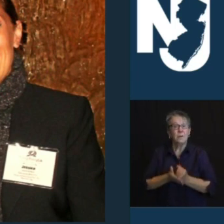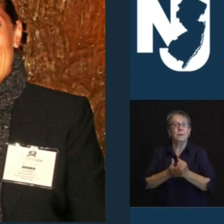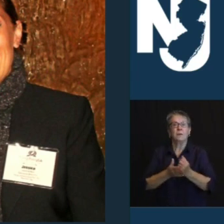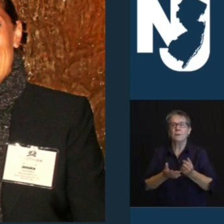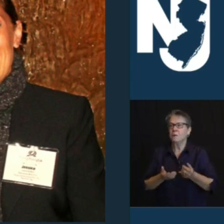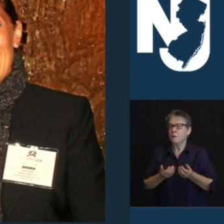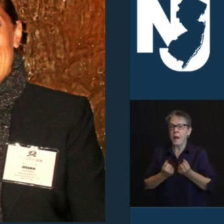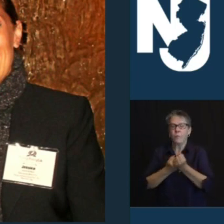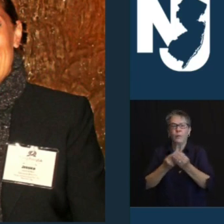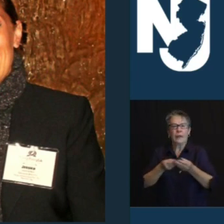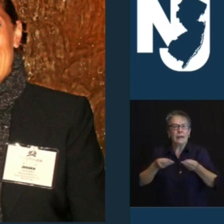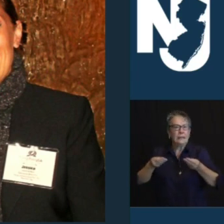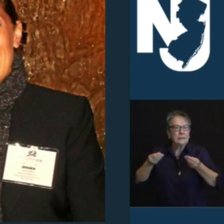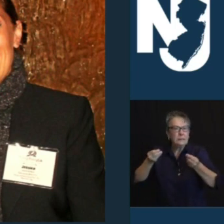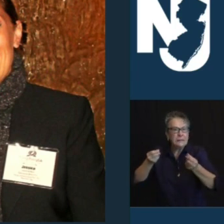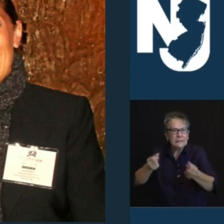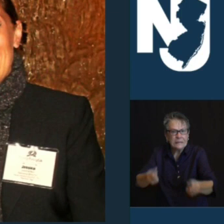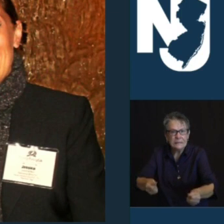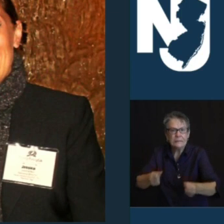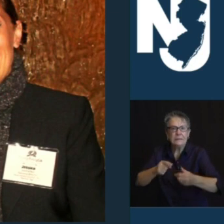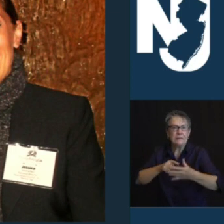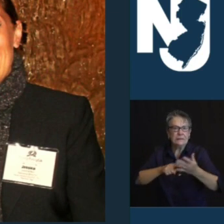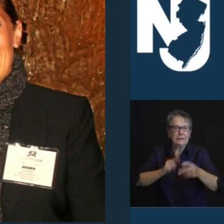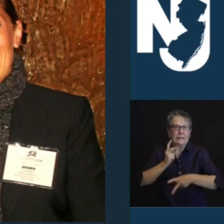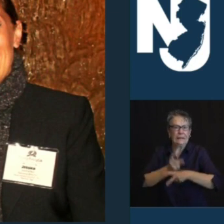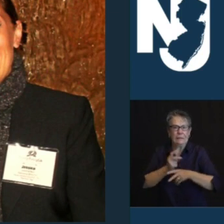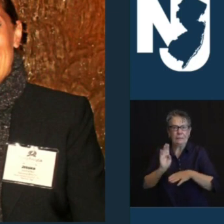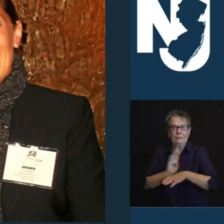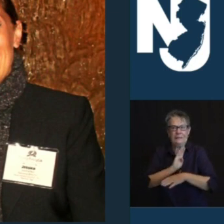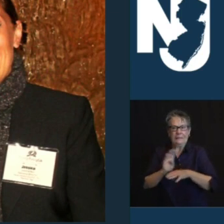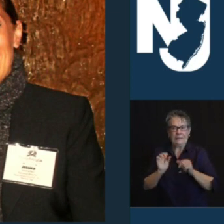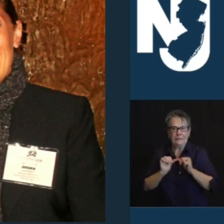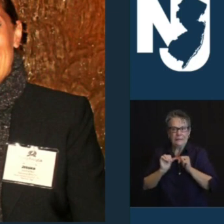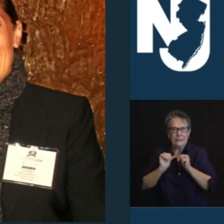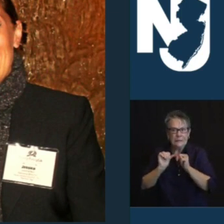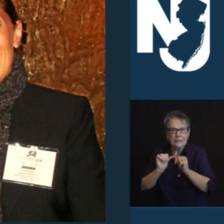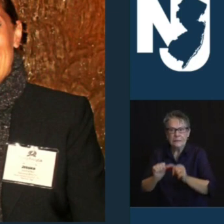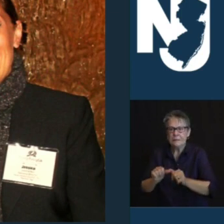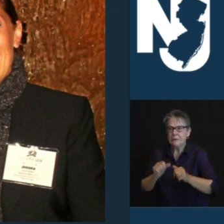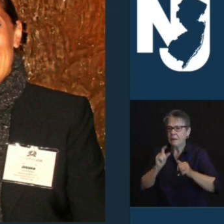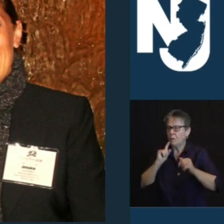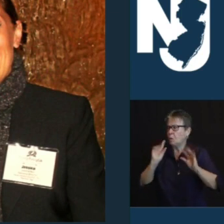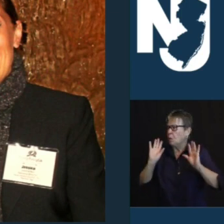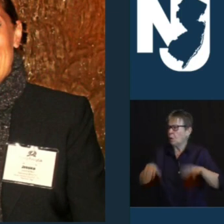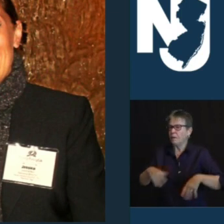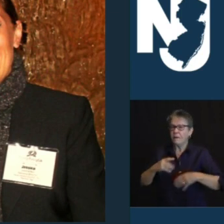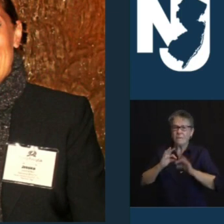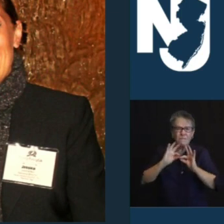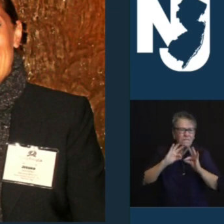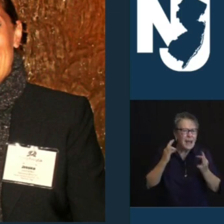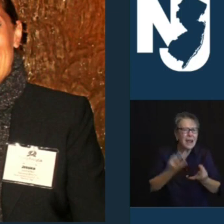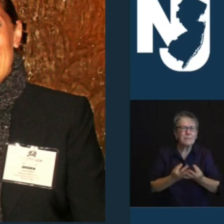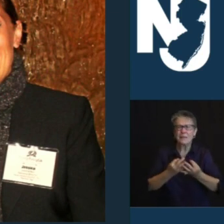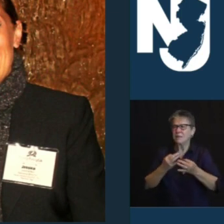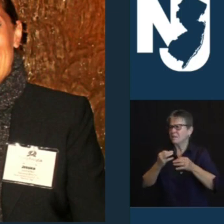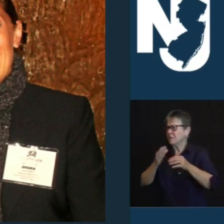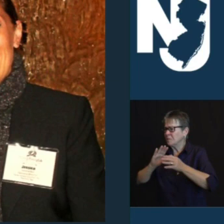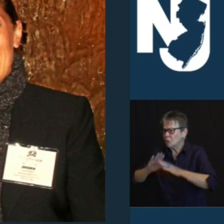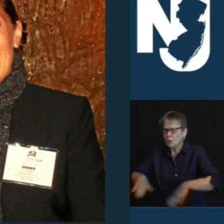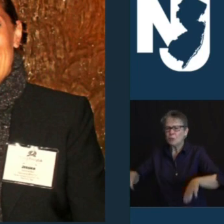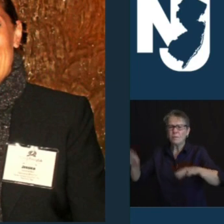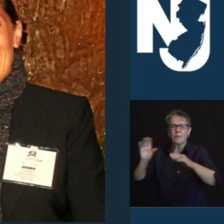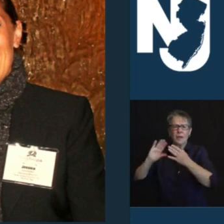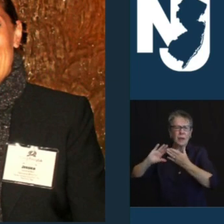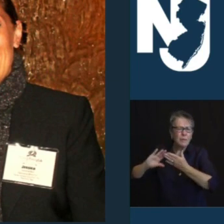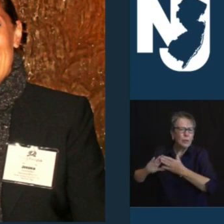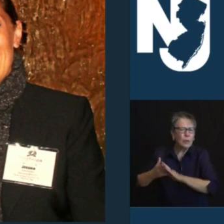their kids. And we know that with the family and community stresses stemming from this pandemic, as we started off with today, we need organizations